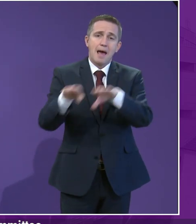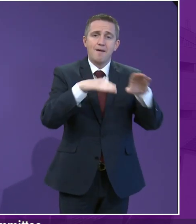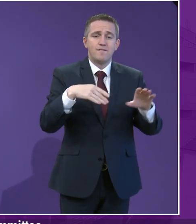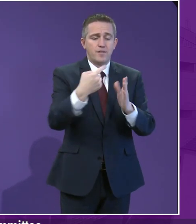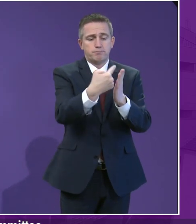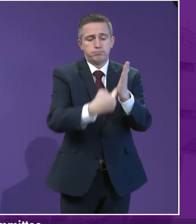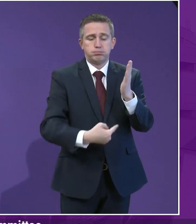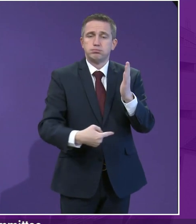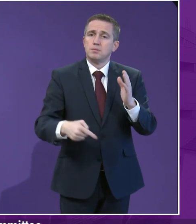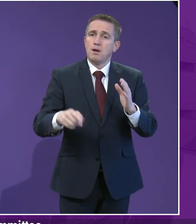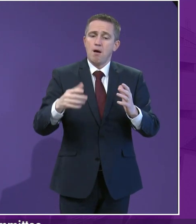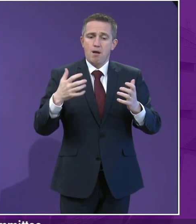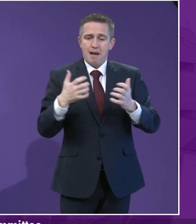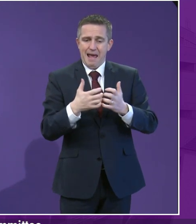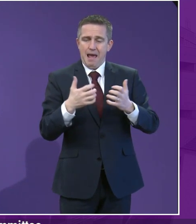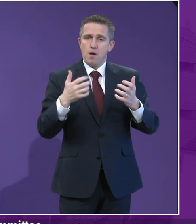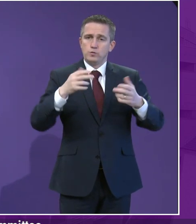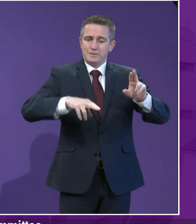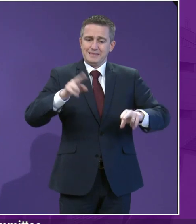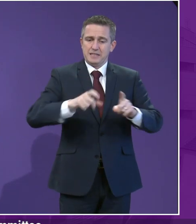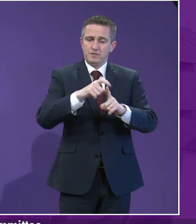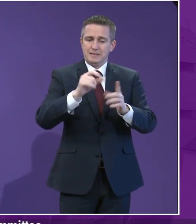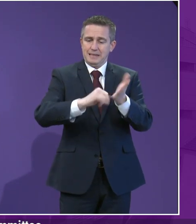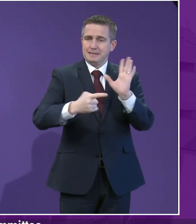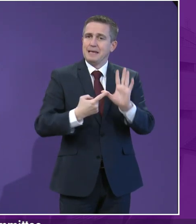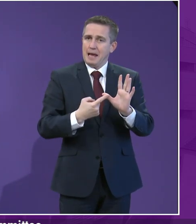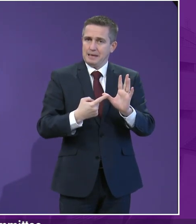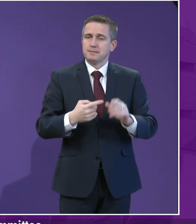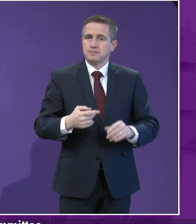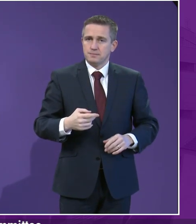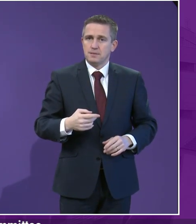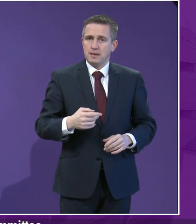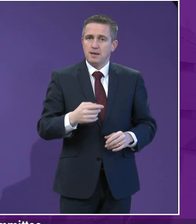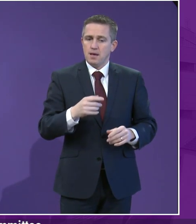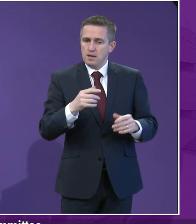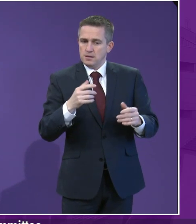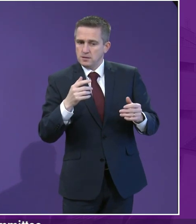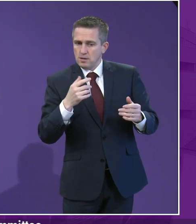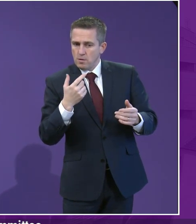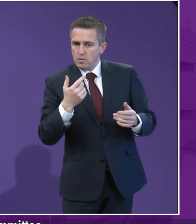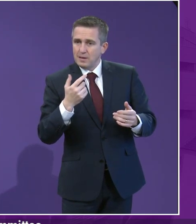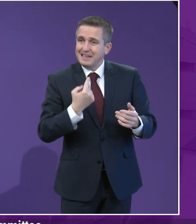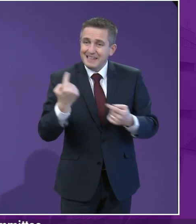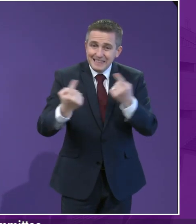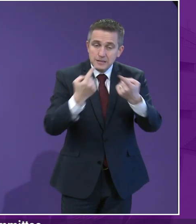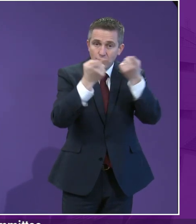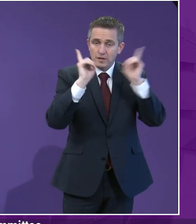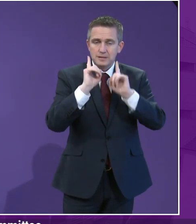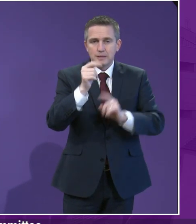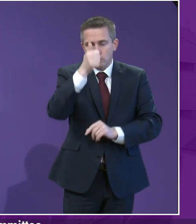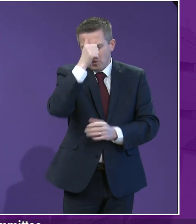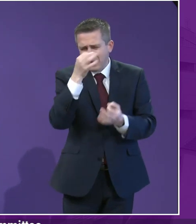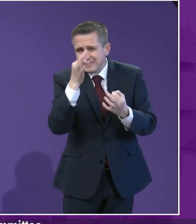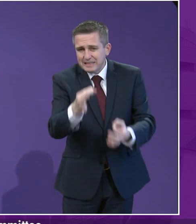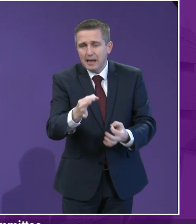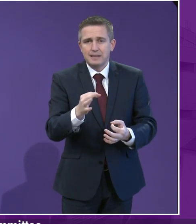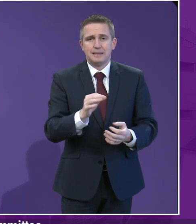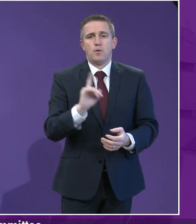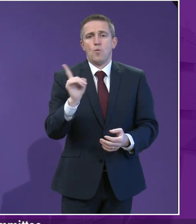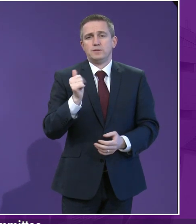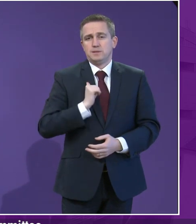rather than waiting till they get to the institution and then applying and then waiting. So having that first, before even getting an offer